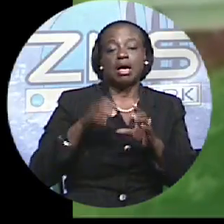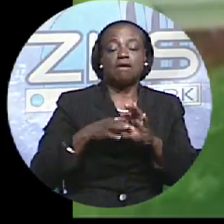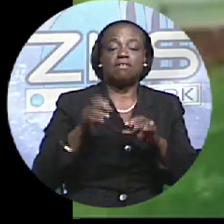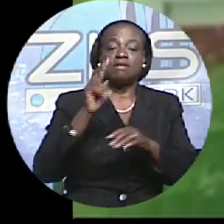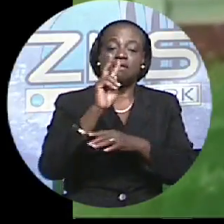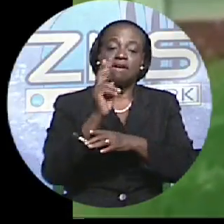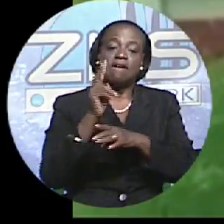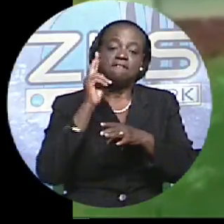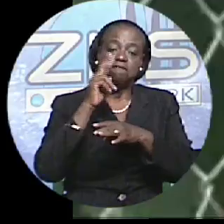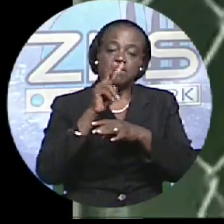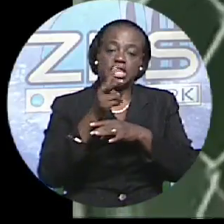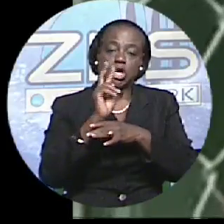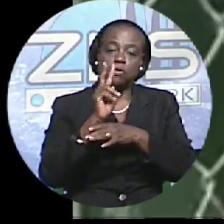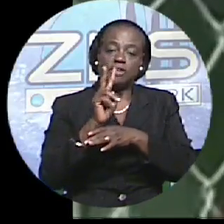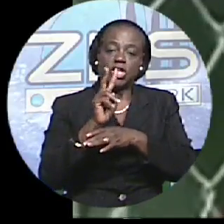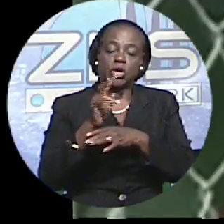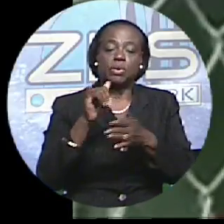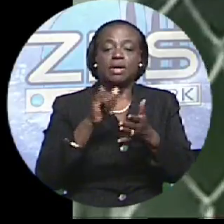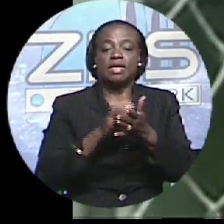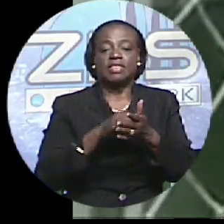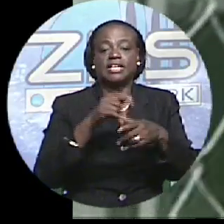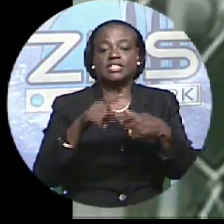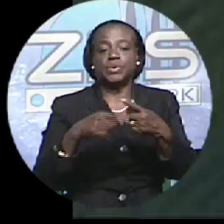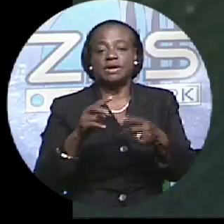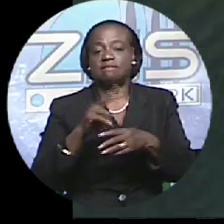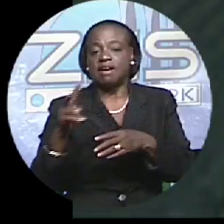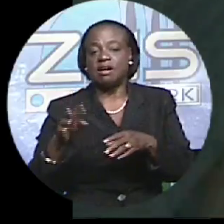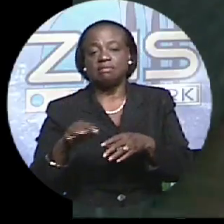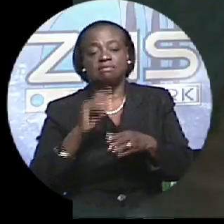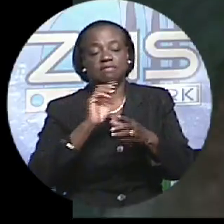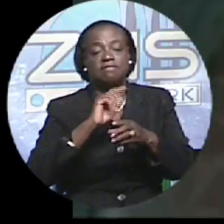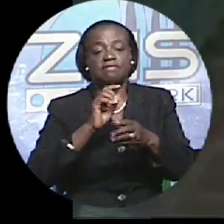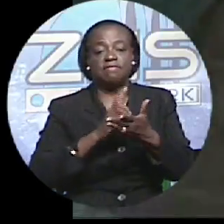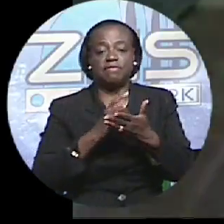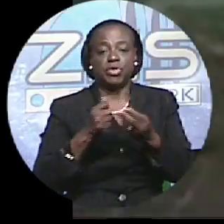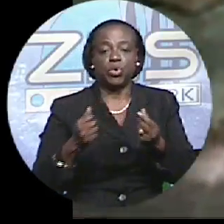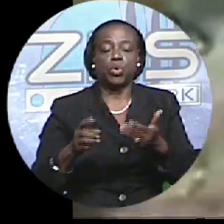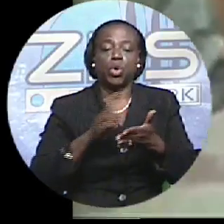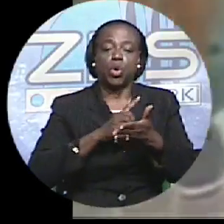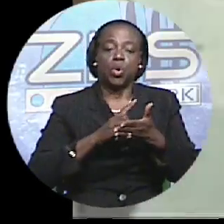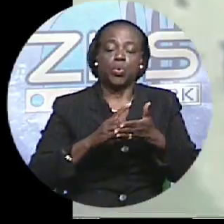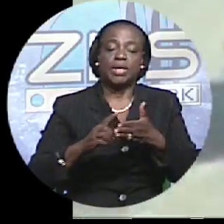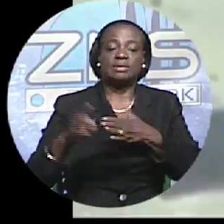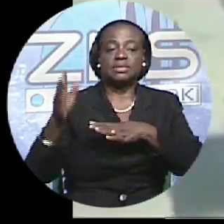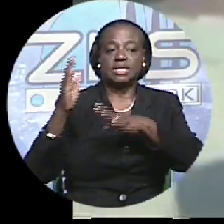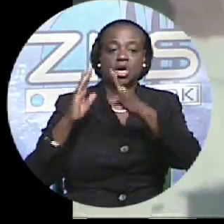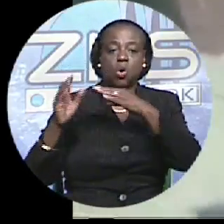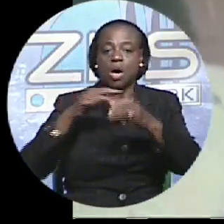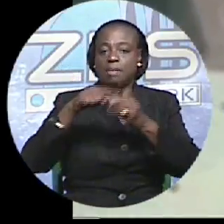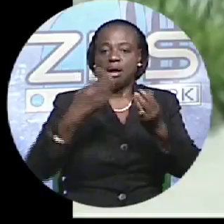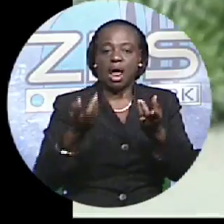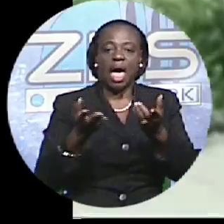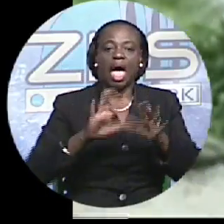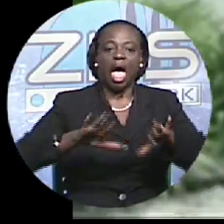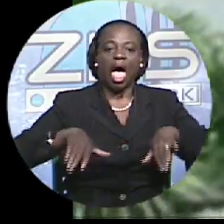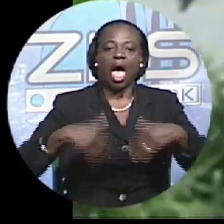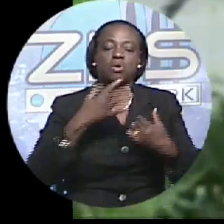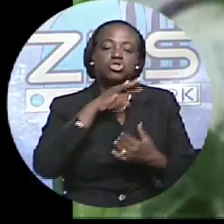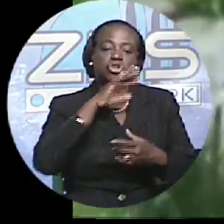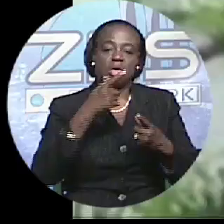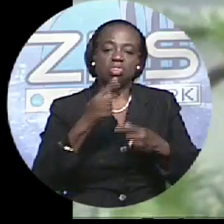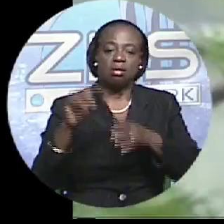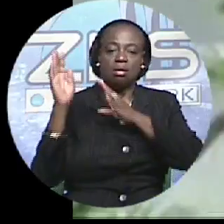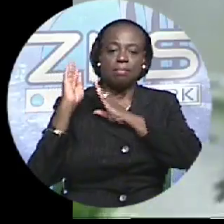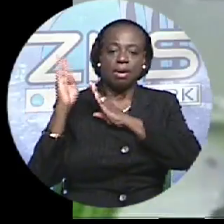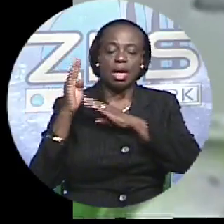ago depicting downtown Nassau in a negative light. However, Park and Beach Authority Chairman Senator Greg Burrows stressed